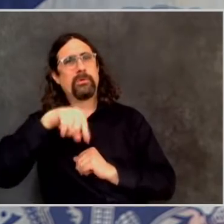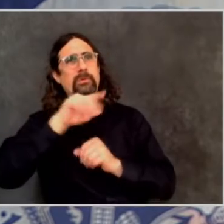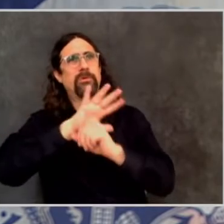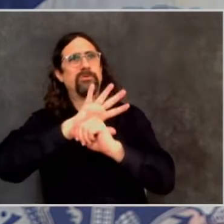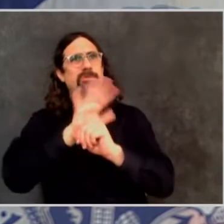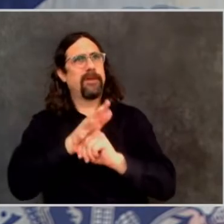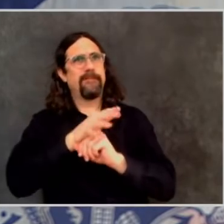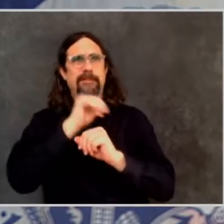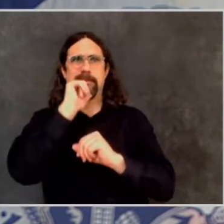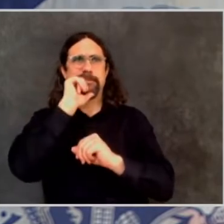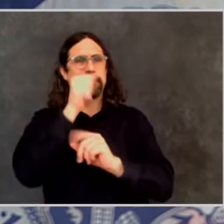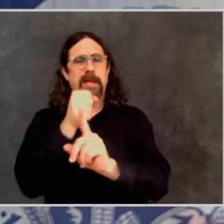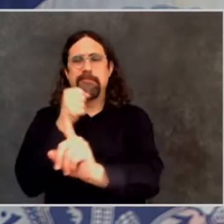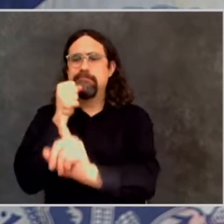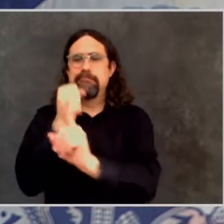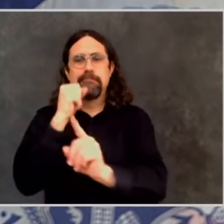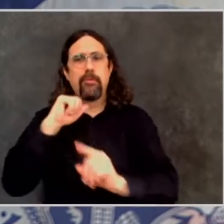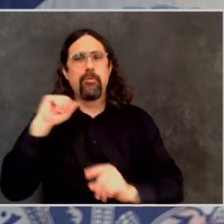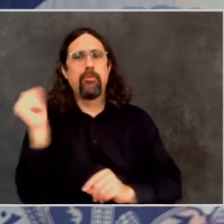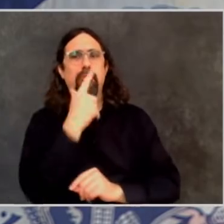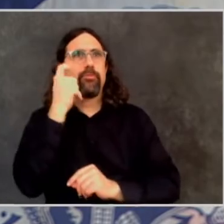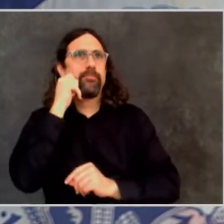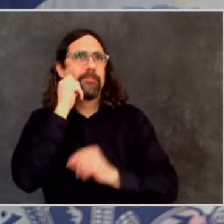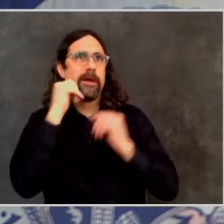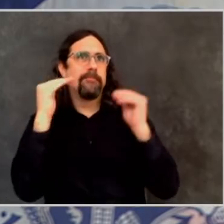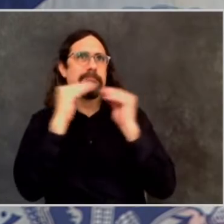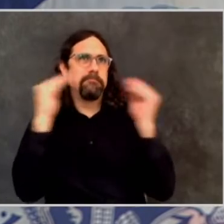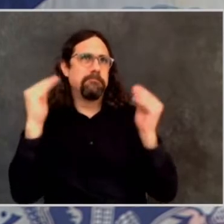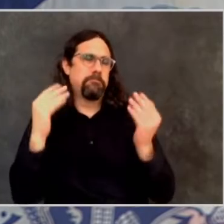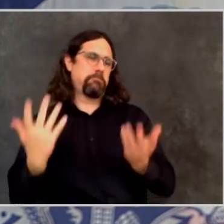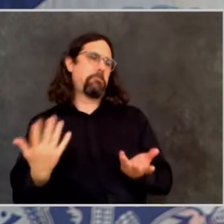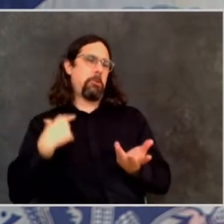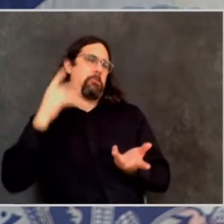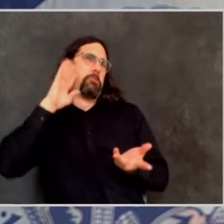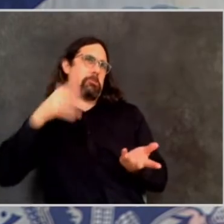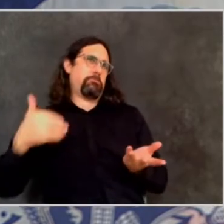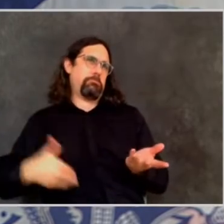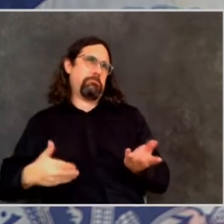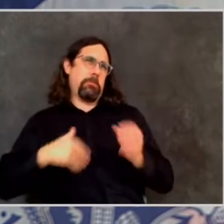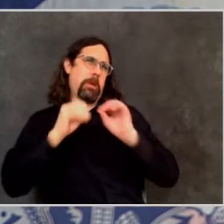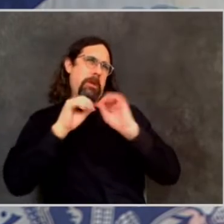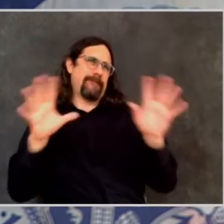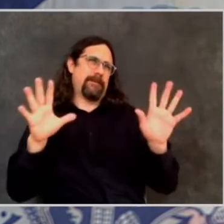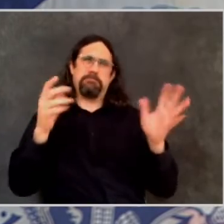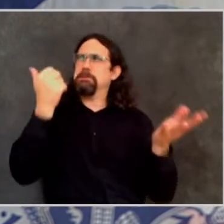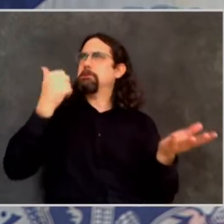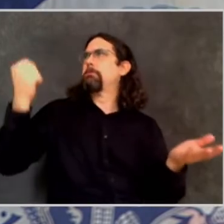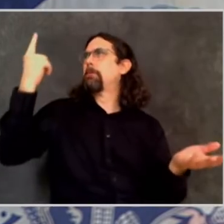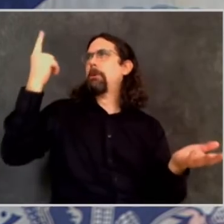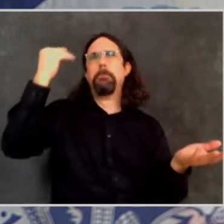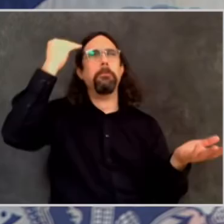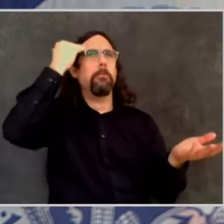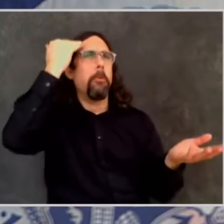eyes and ears open. That there's institutional racism, there's social